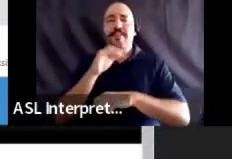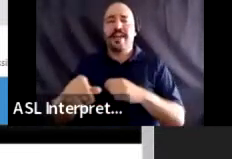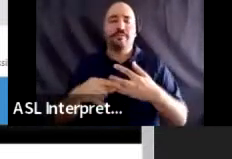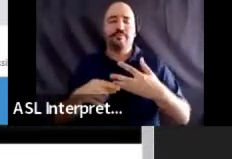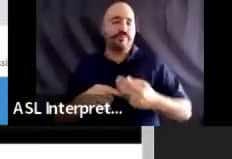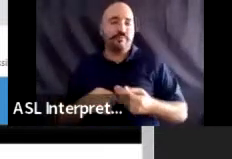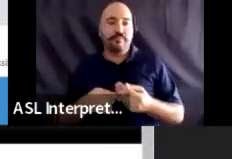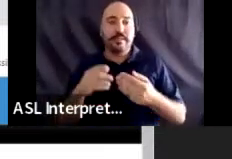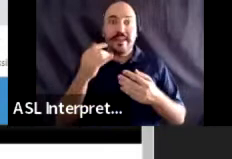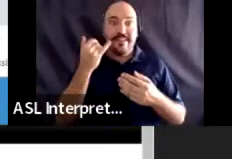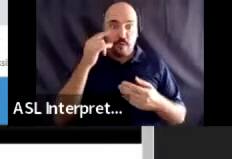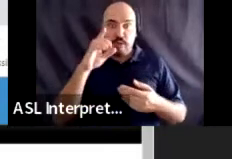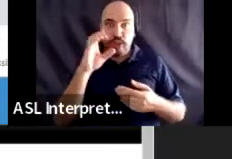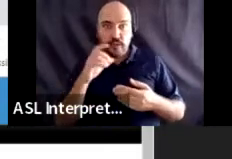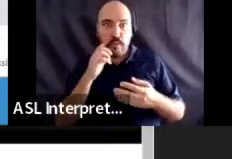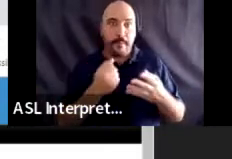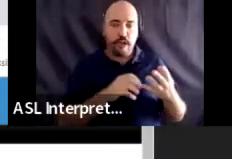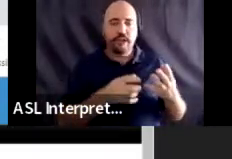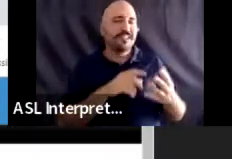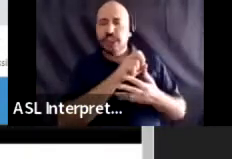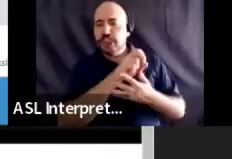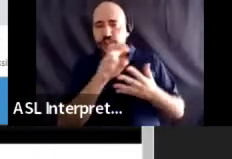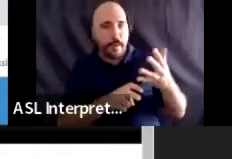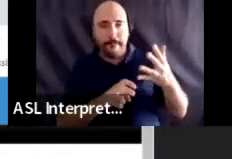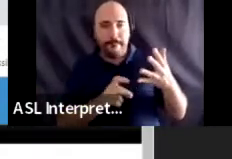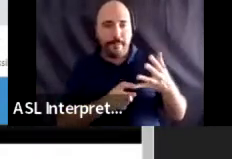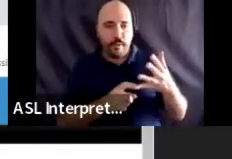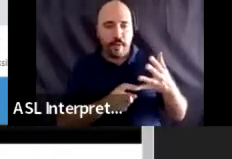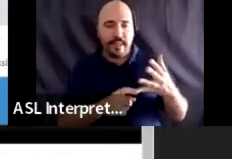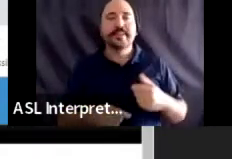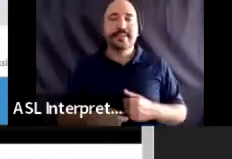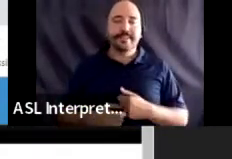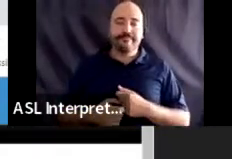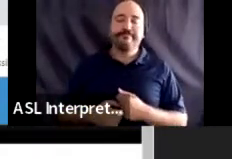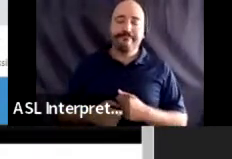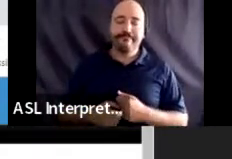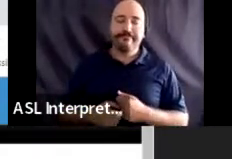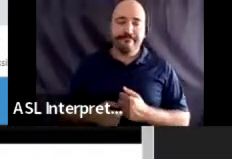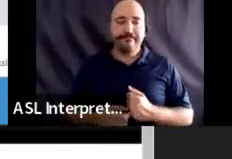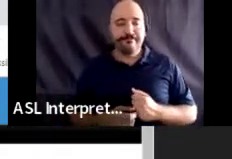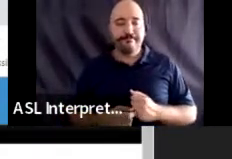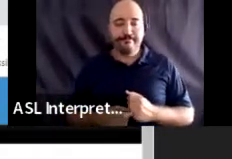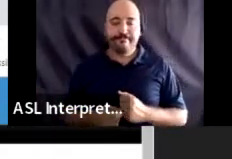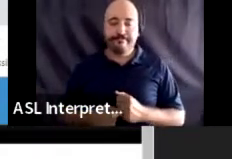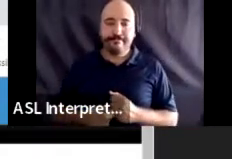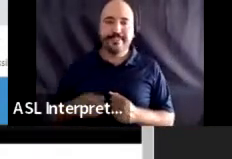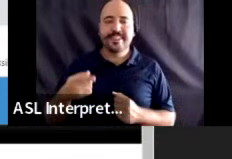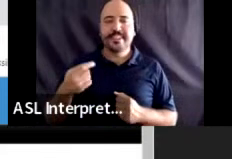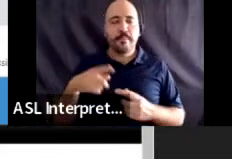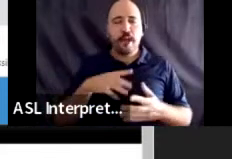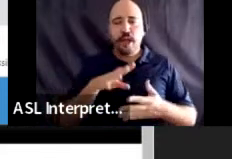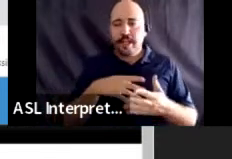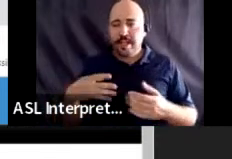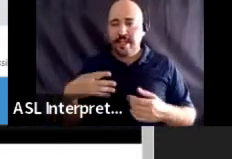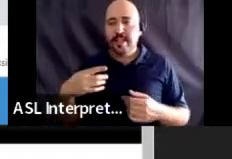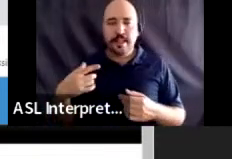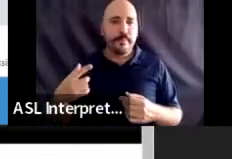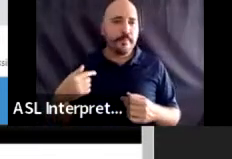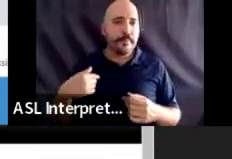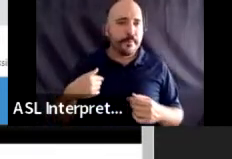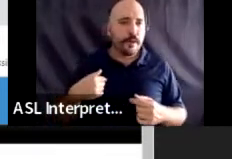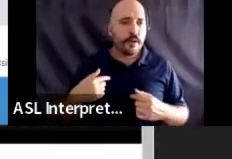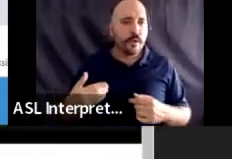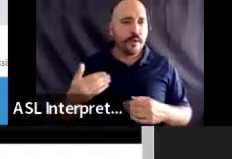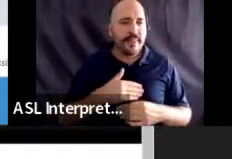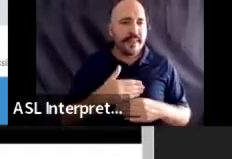level 4. So that's a little bit about our calendar. Let me go to like the